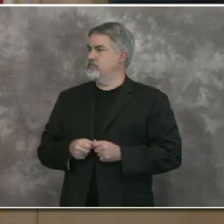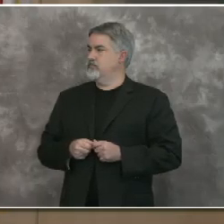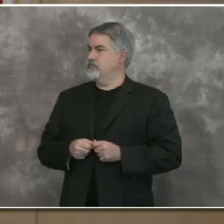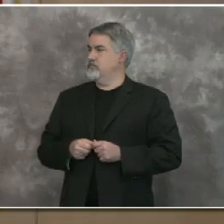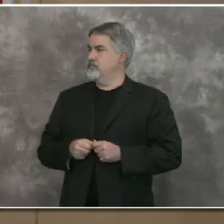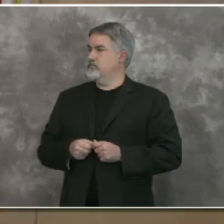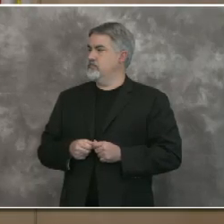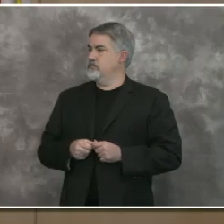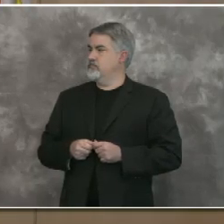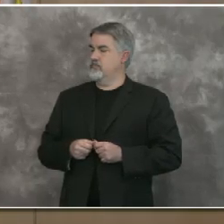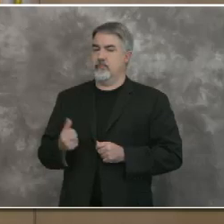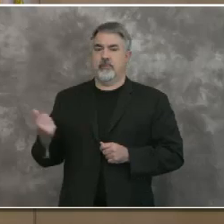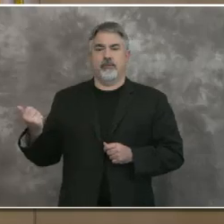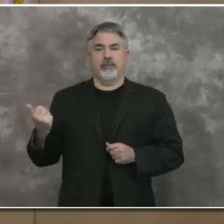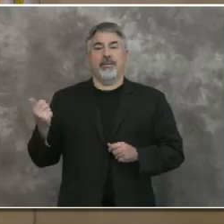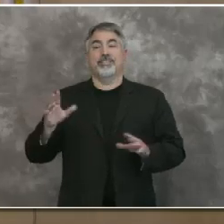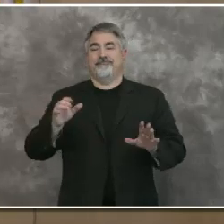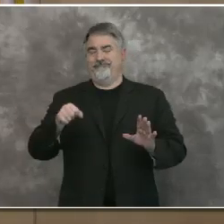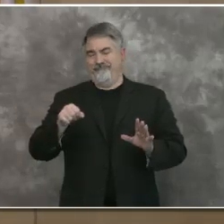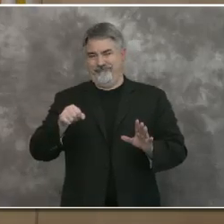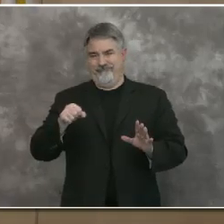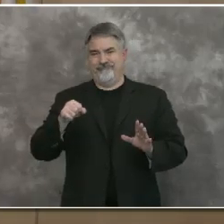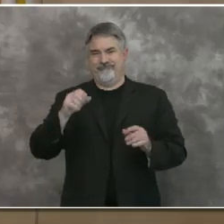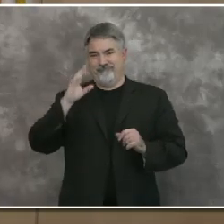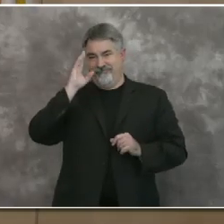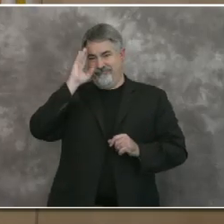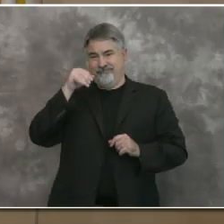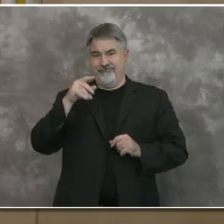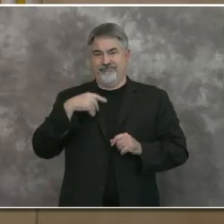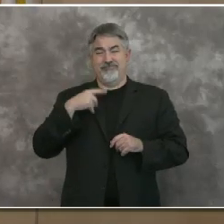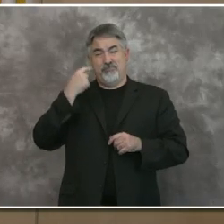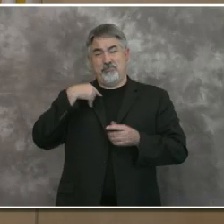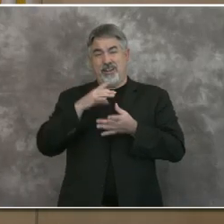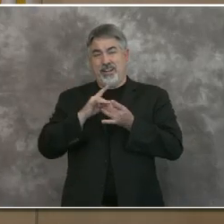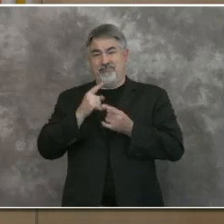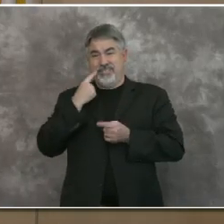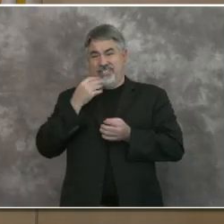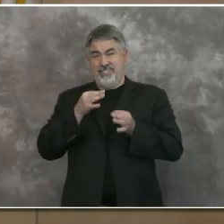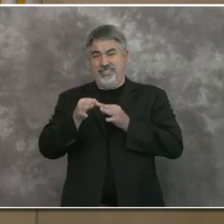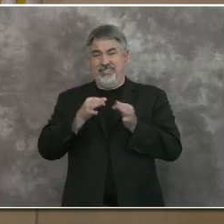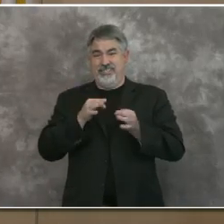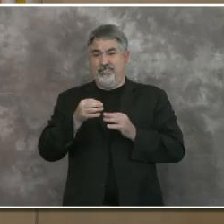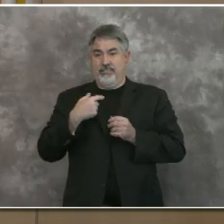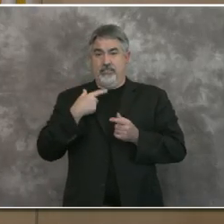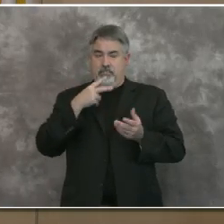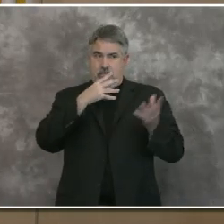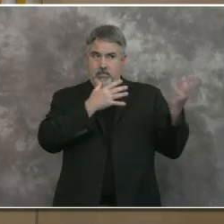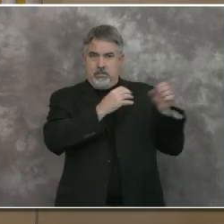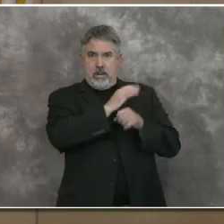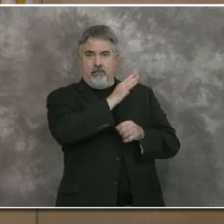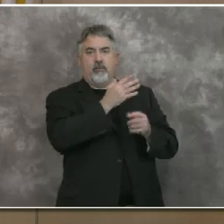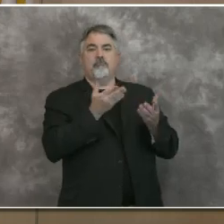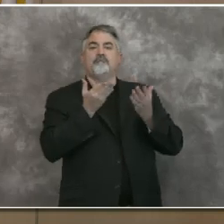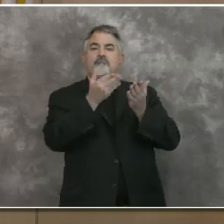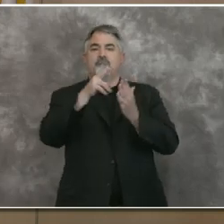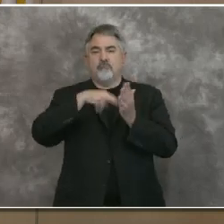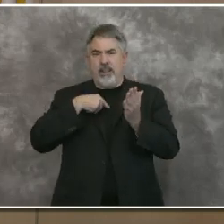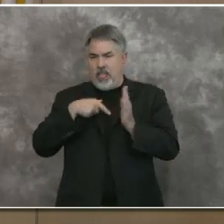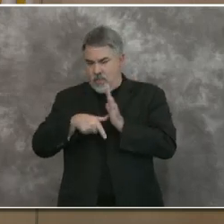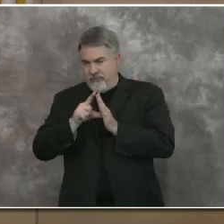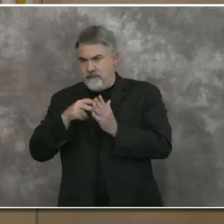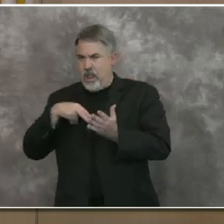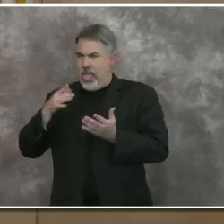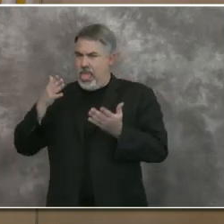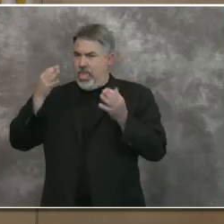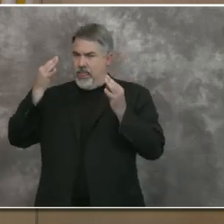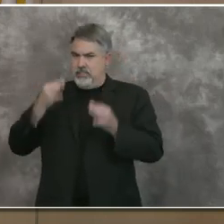Sorry. Yes, I stated in my comments that I would be reviewing. We had the meeting this morning, and I will be reviewing all of the